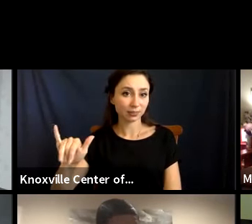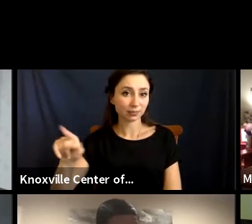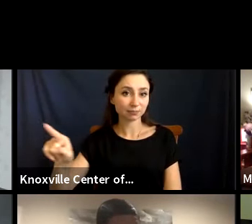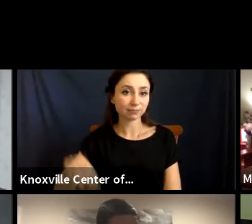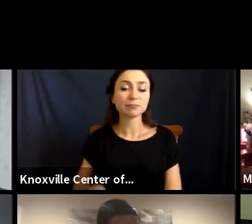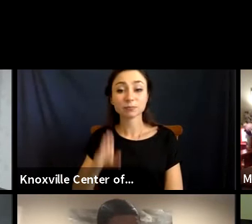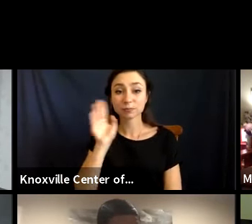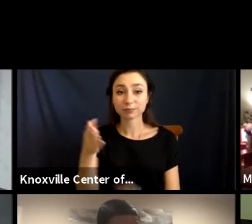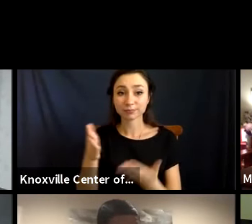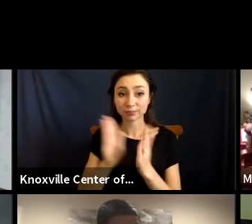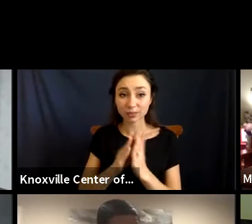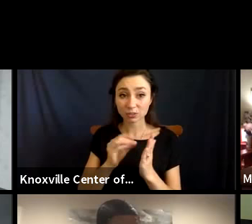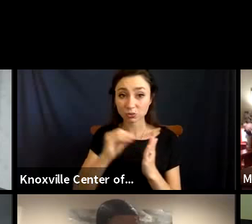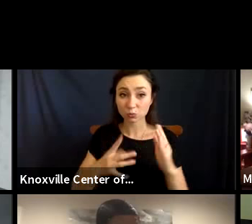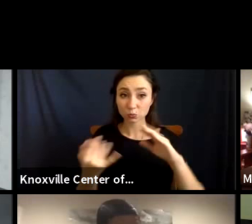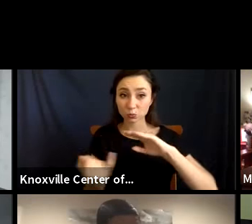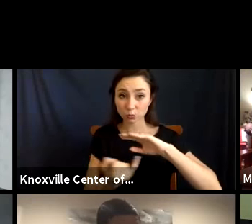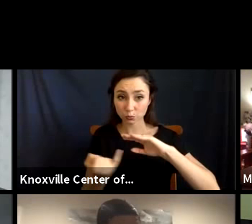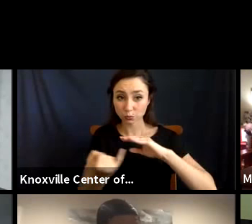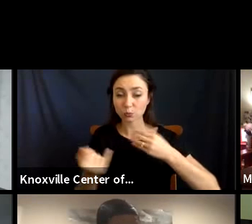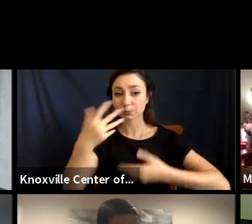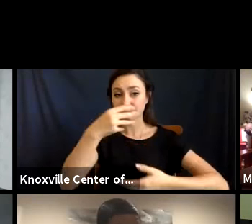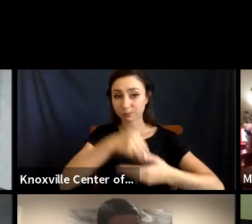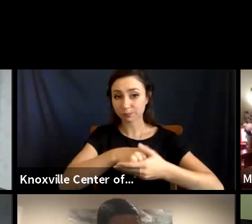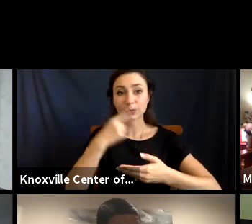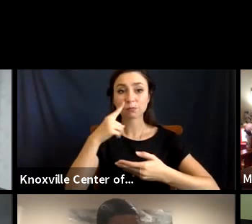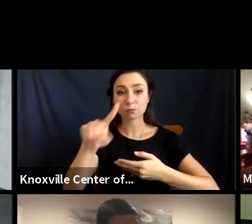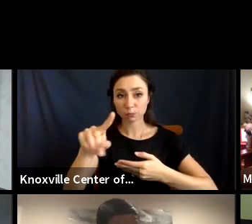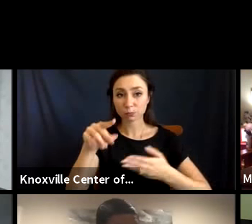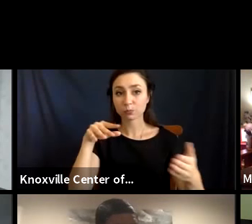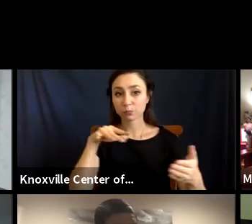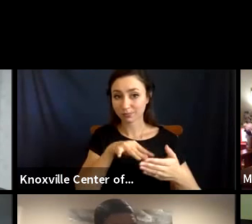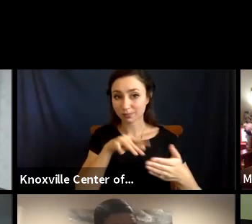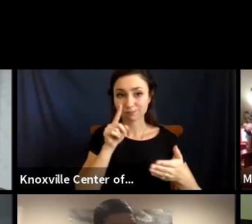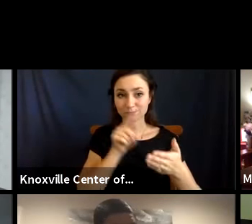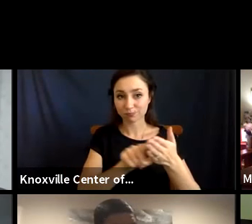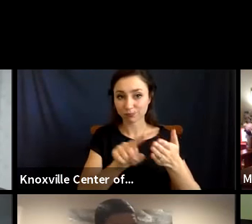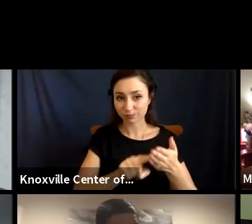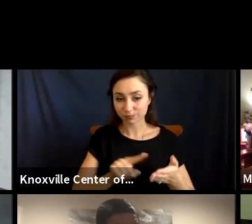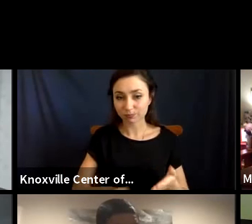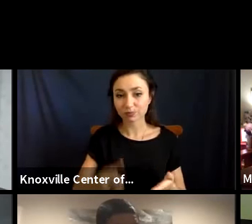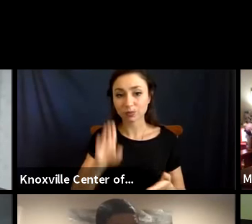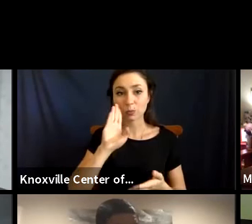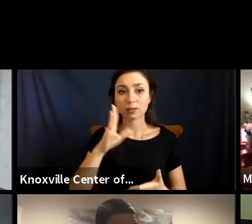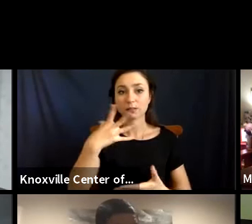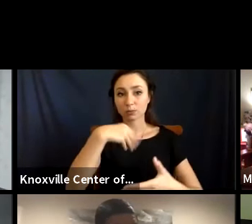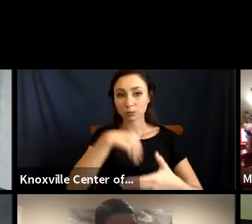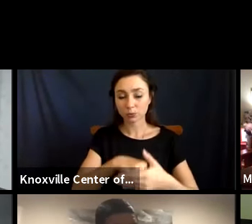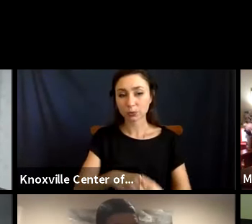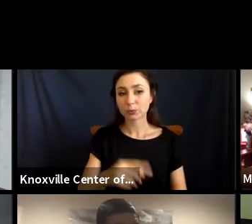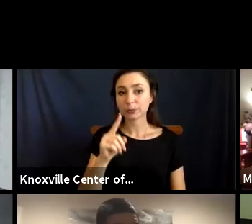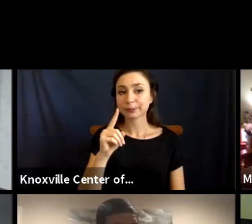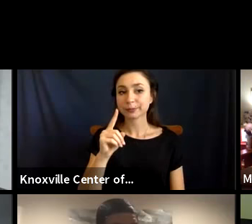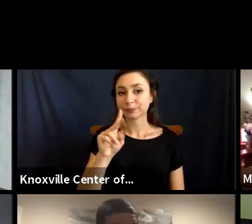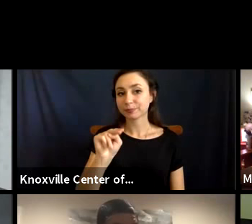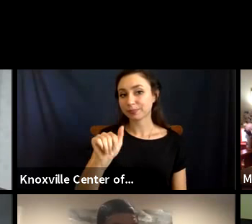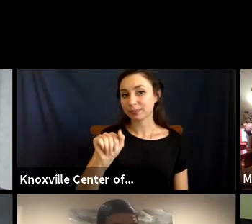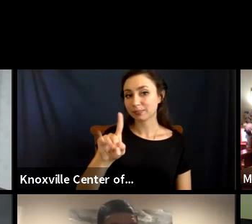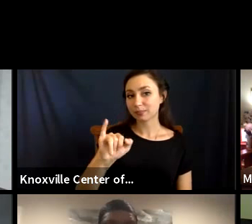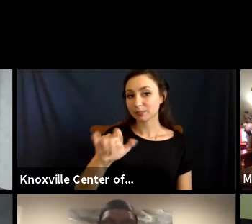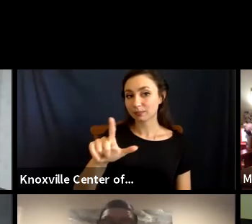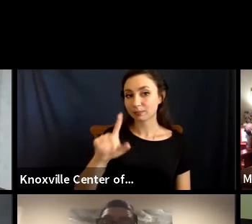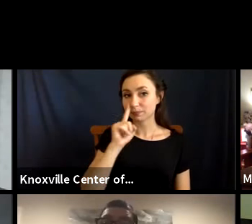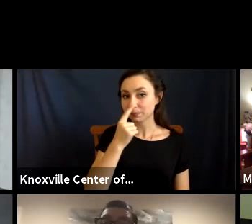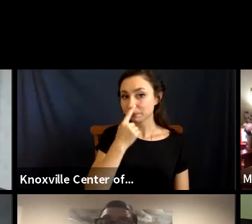that are in quarantine to participate in this study, and it will include nasal swab testing on days 3,